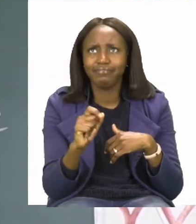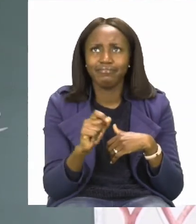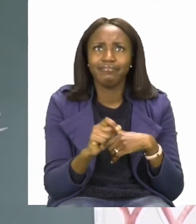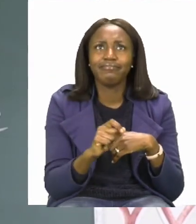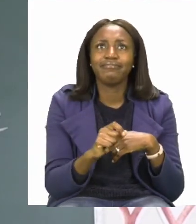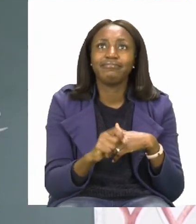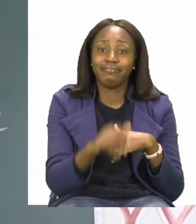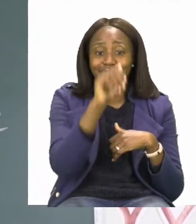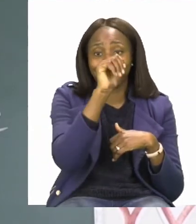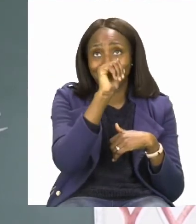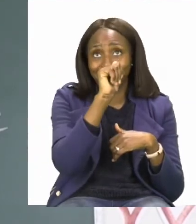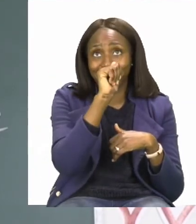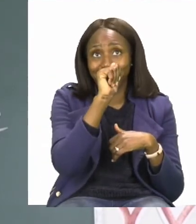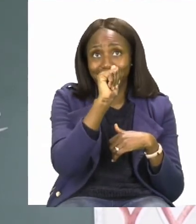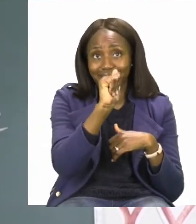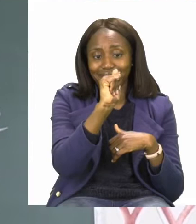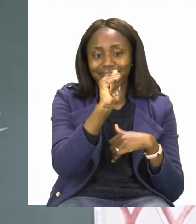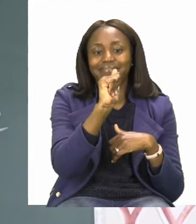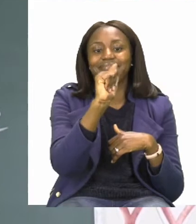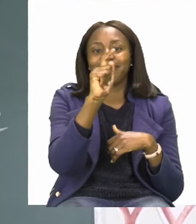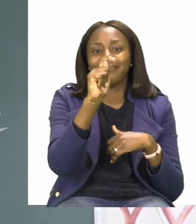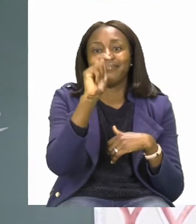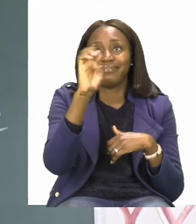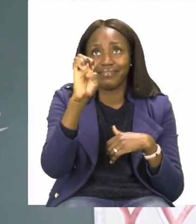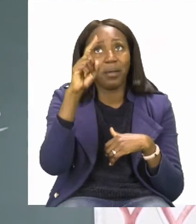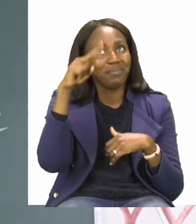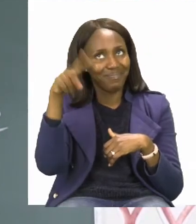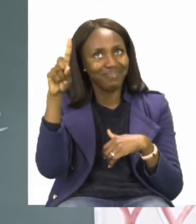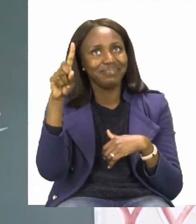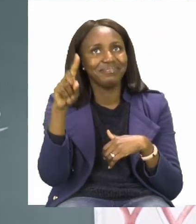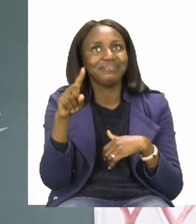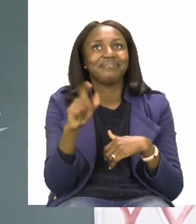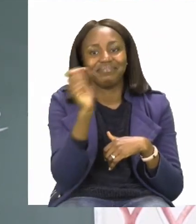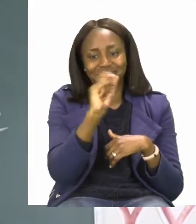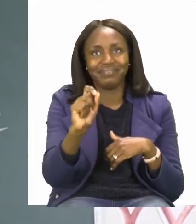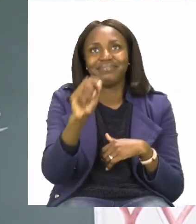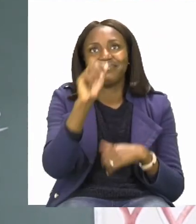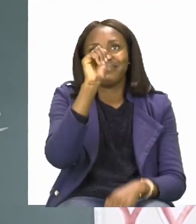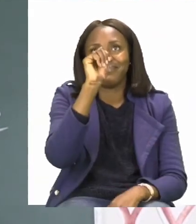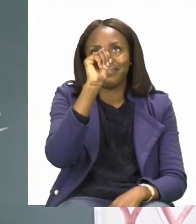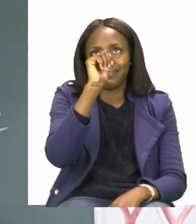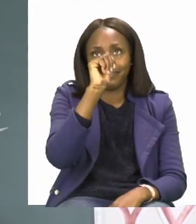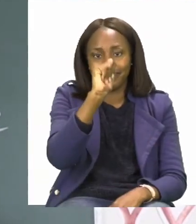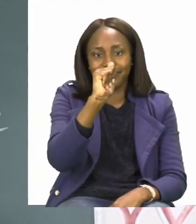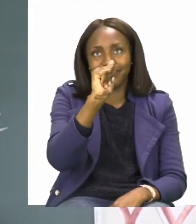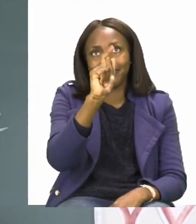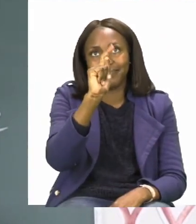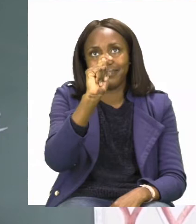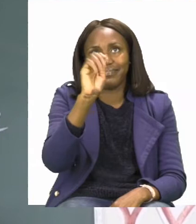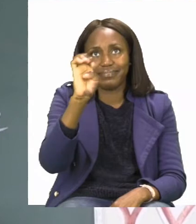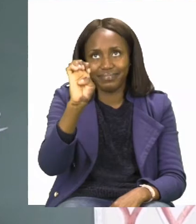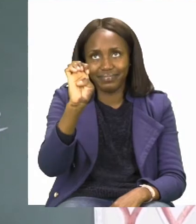If you said ate, well done. So go ahead and write the word